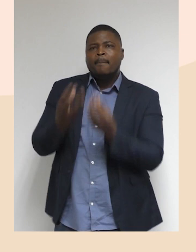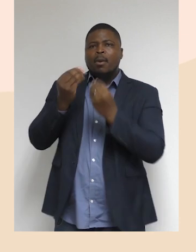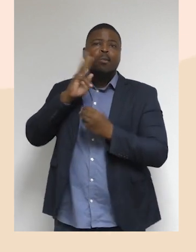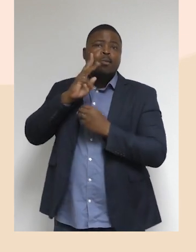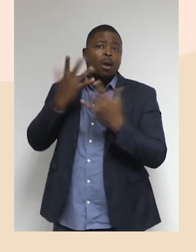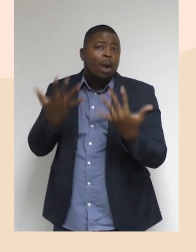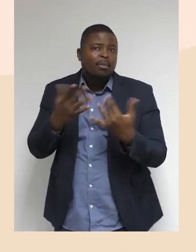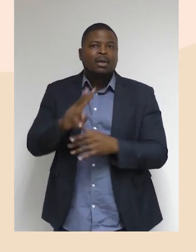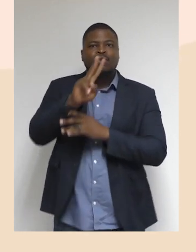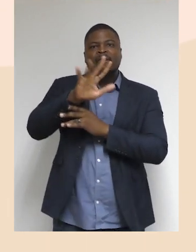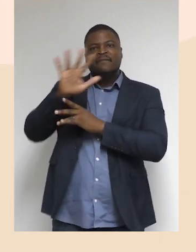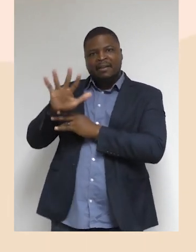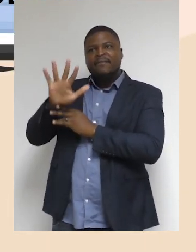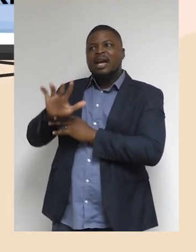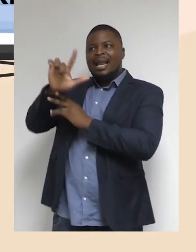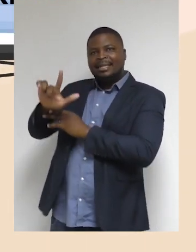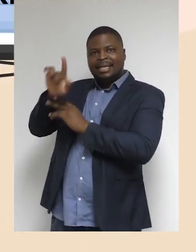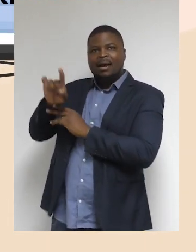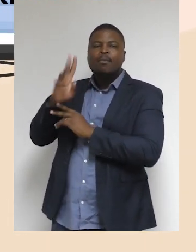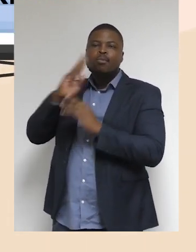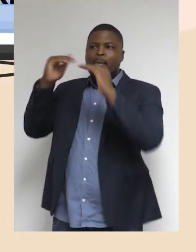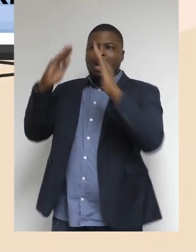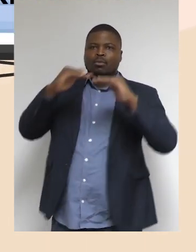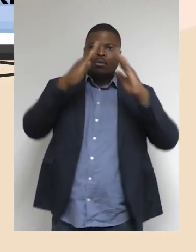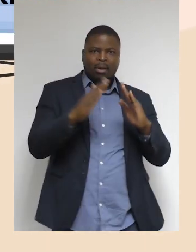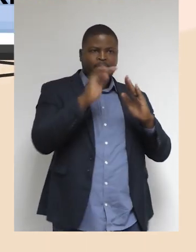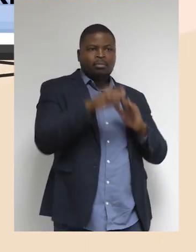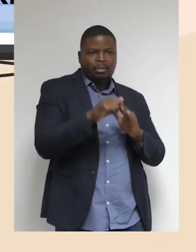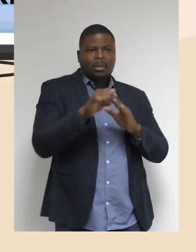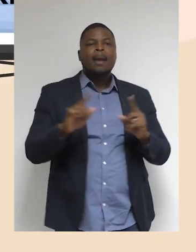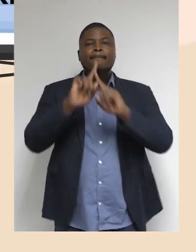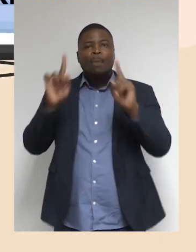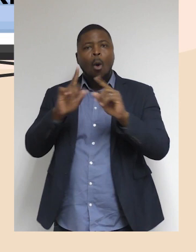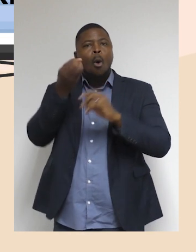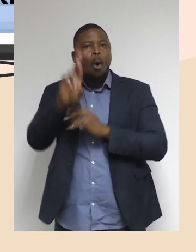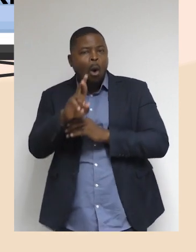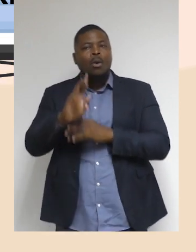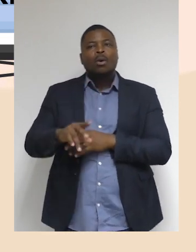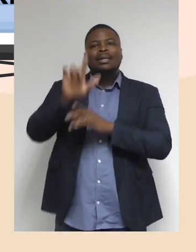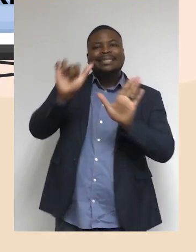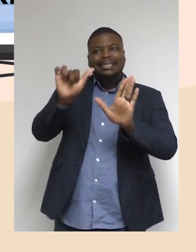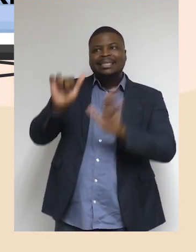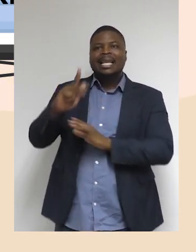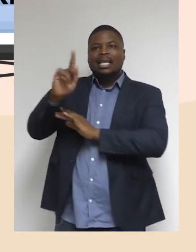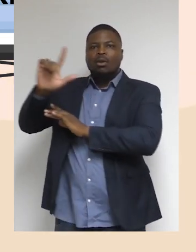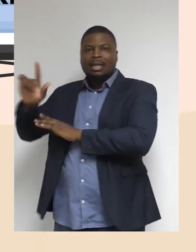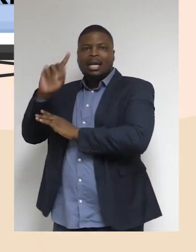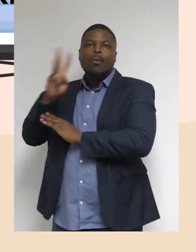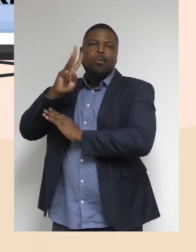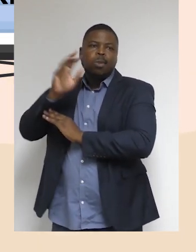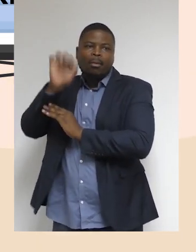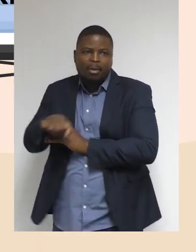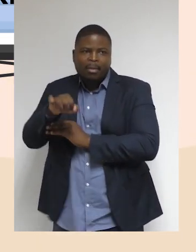of potable water per person per household, or 6 kilolitres per household per month. It must be within 200 meters